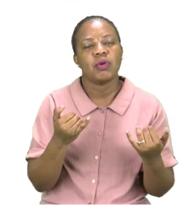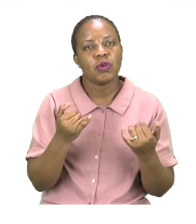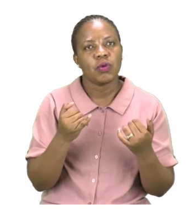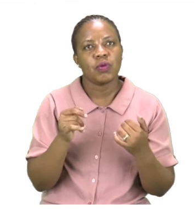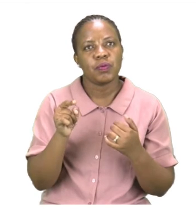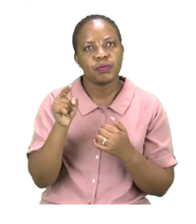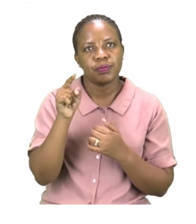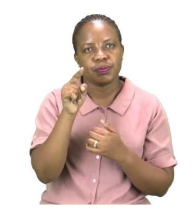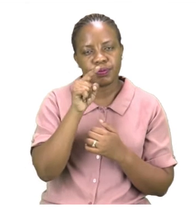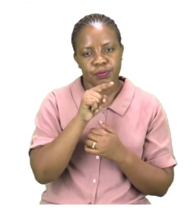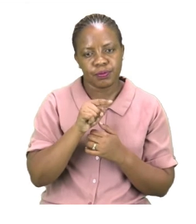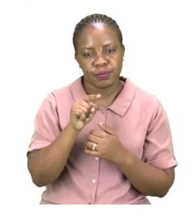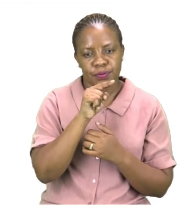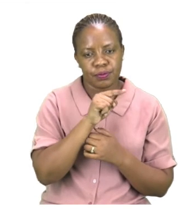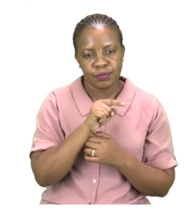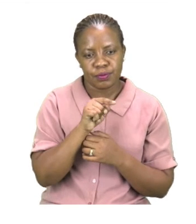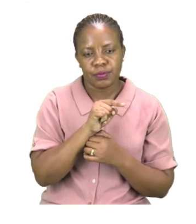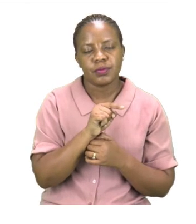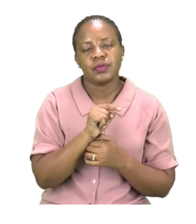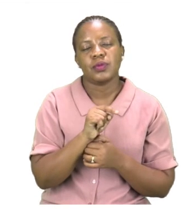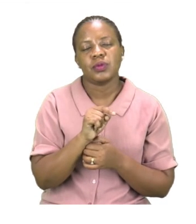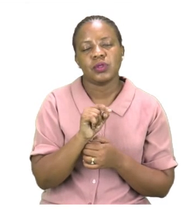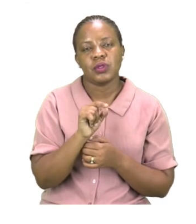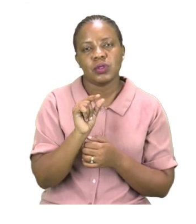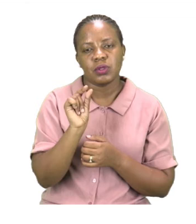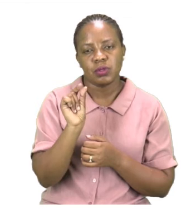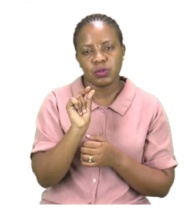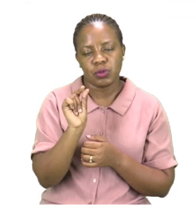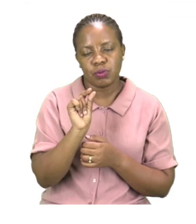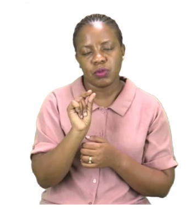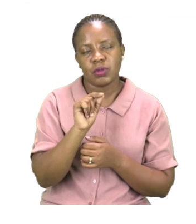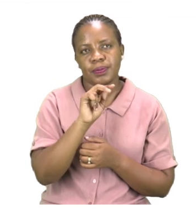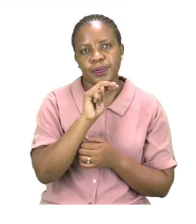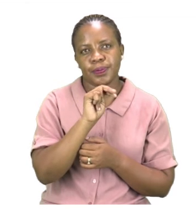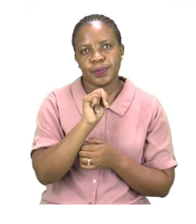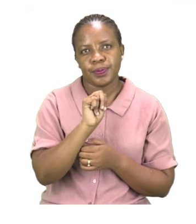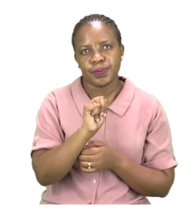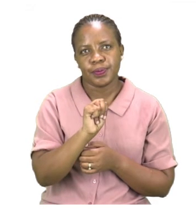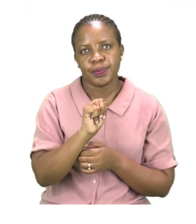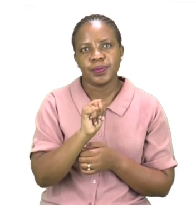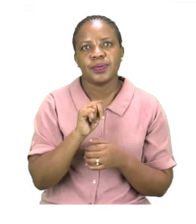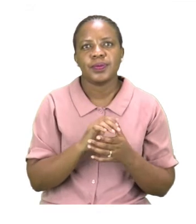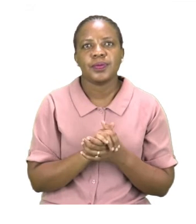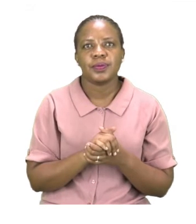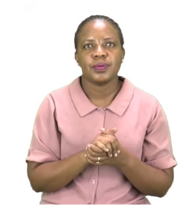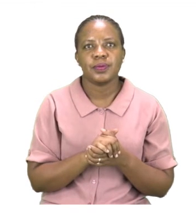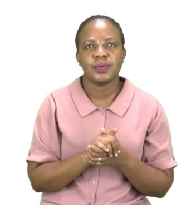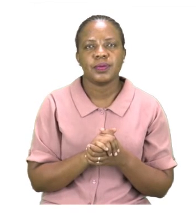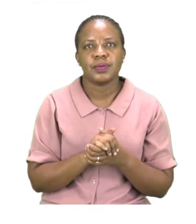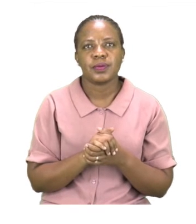Then, after that, you are going to color in the window there because the window is showing us